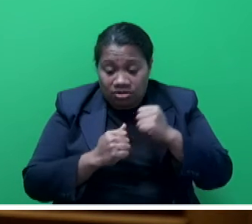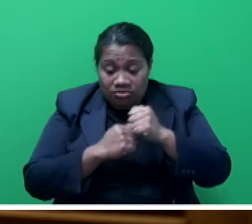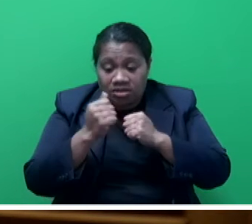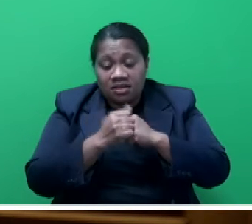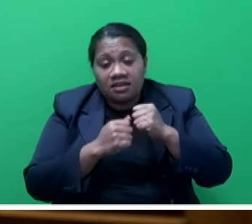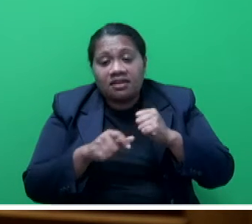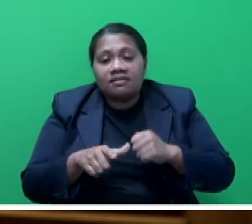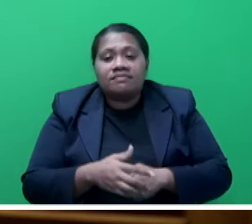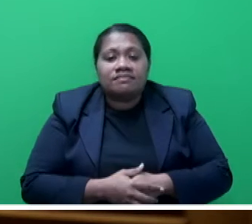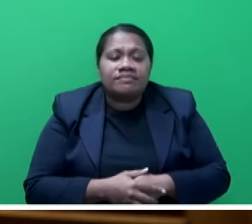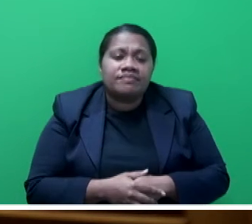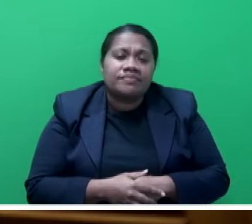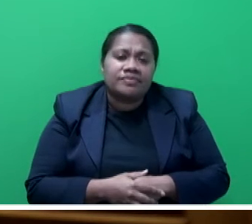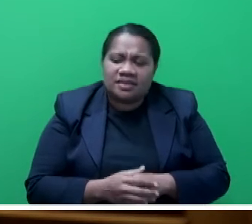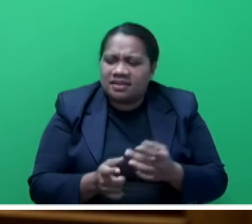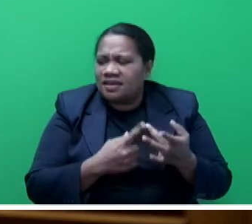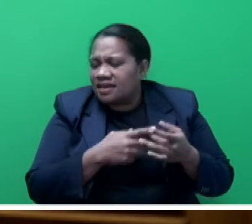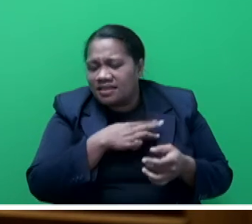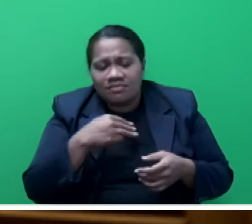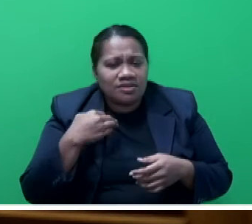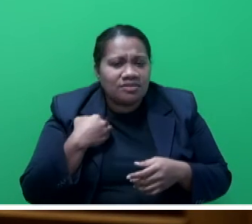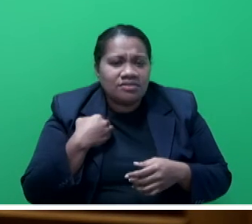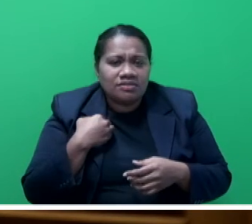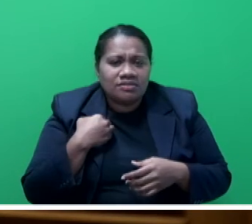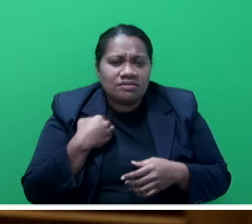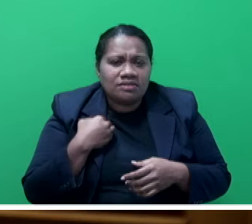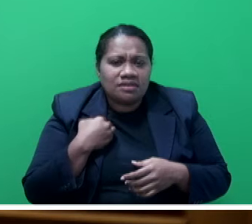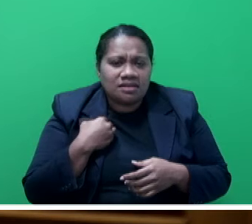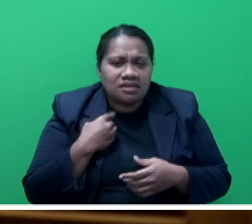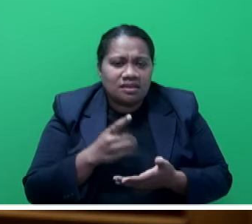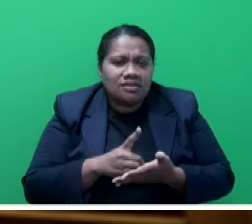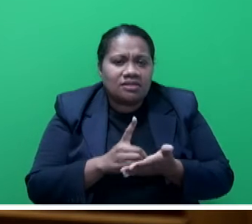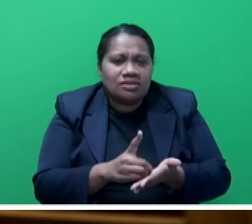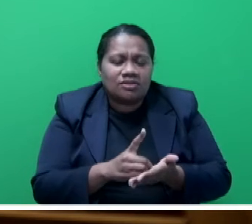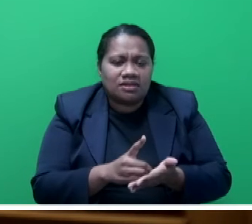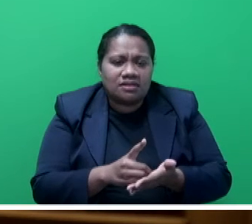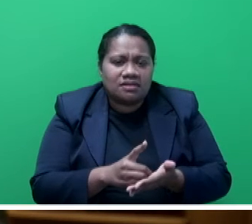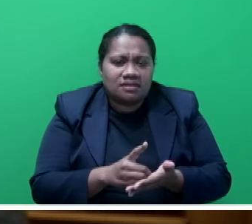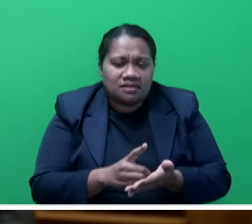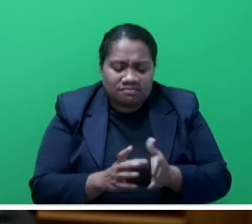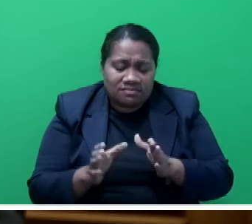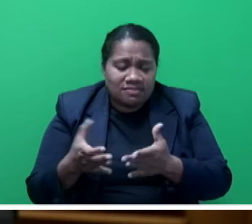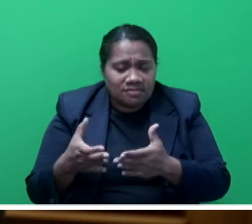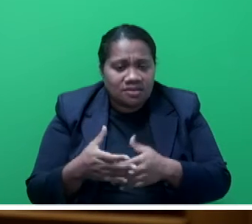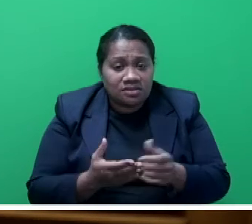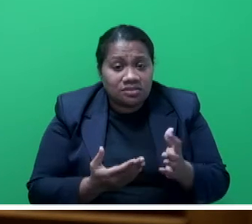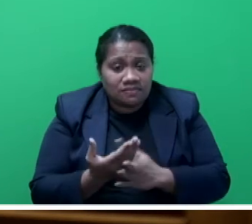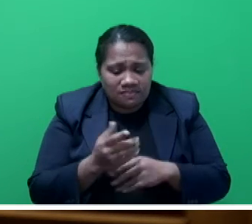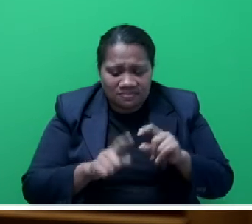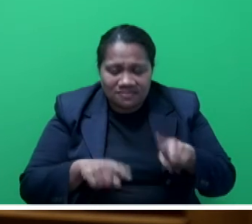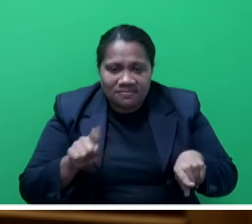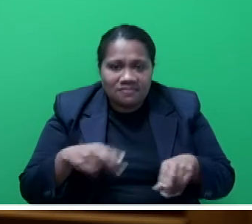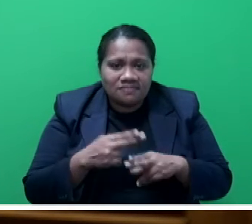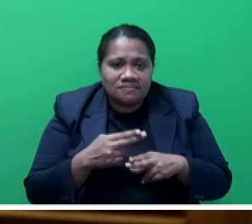livelihood programs under other ministries as well as donor agency support. And for example, through various